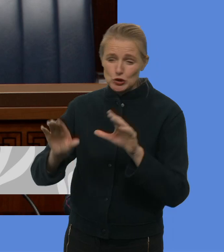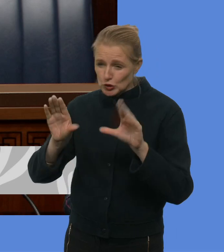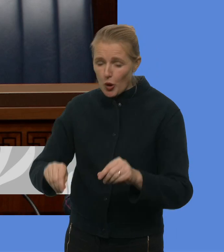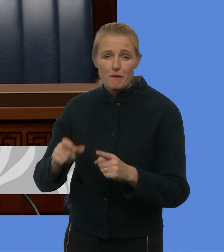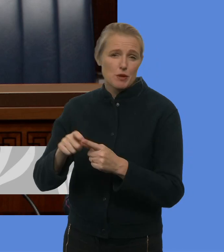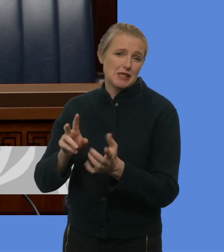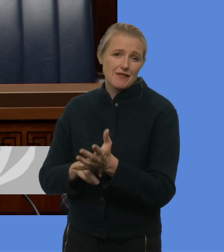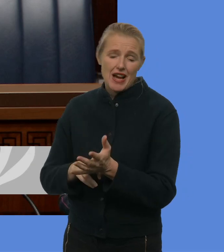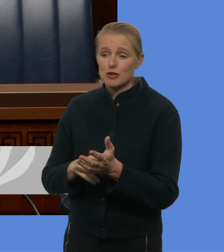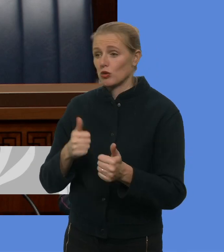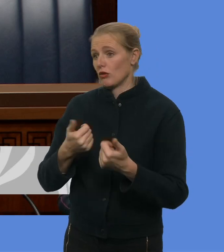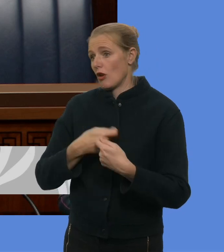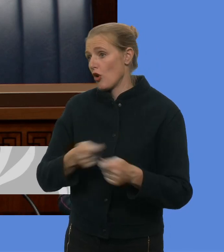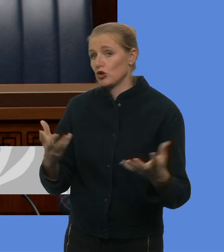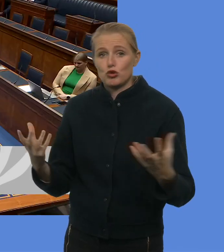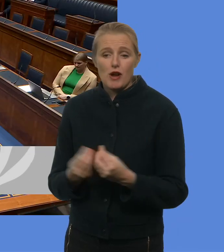domestic violence. Dixon.